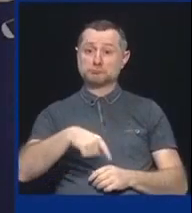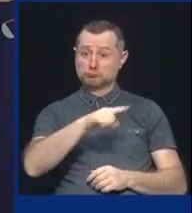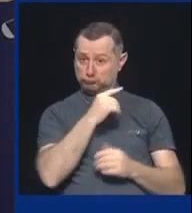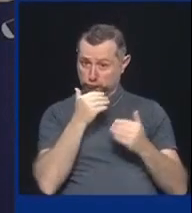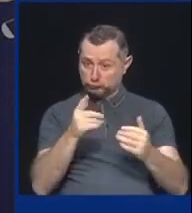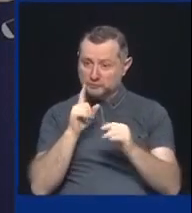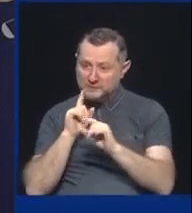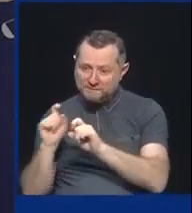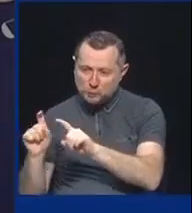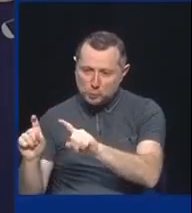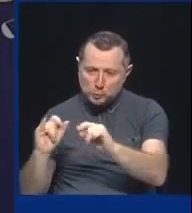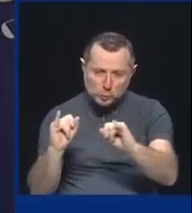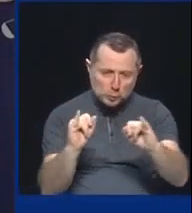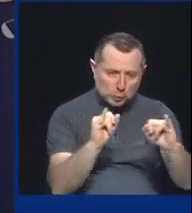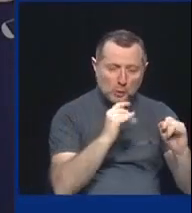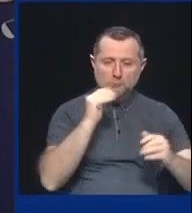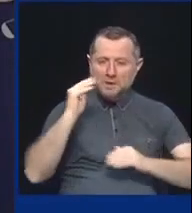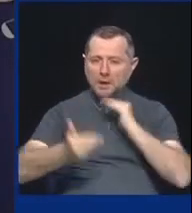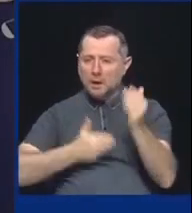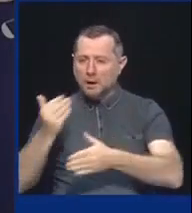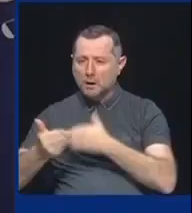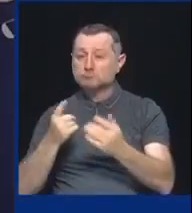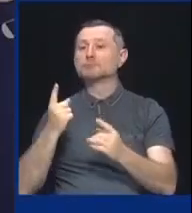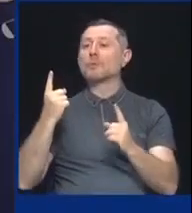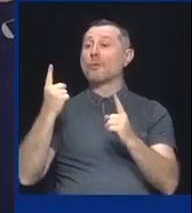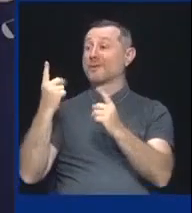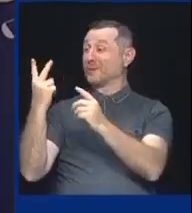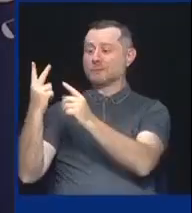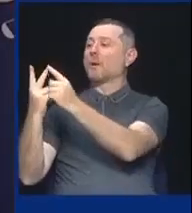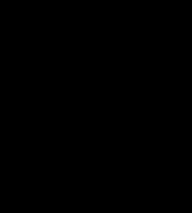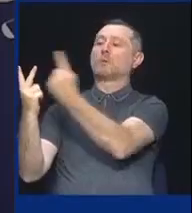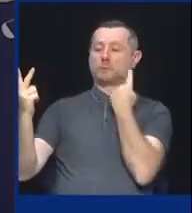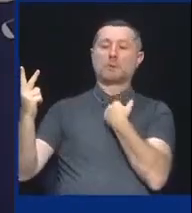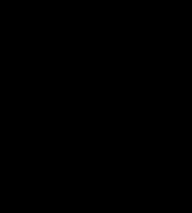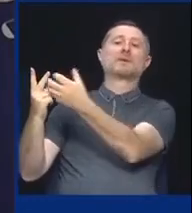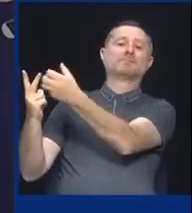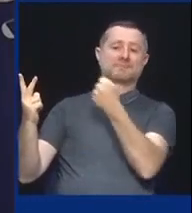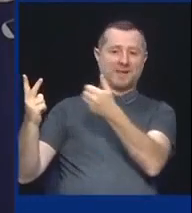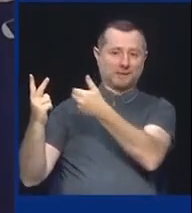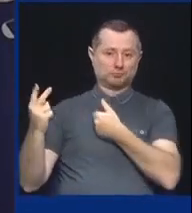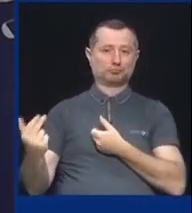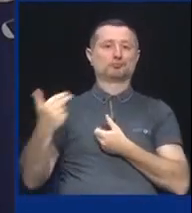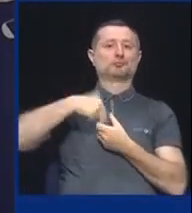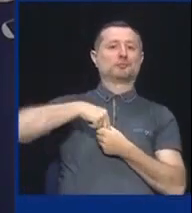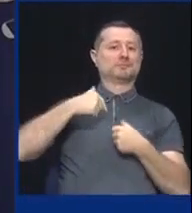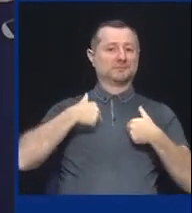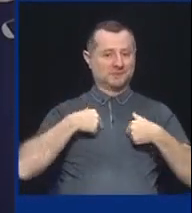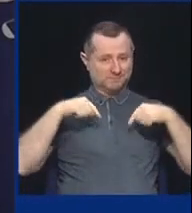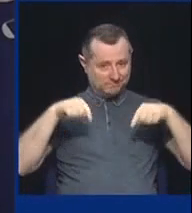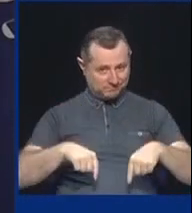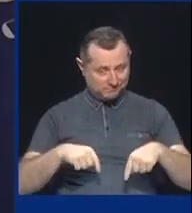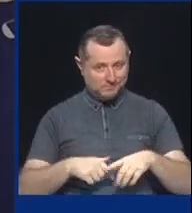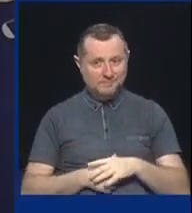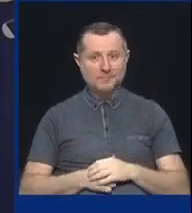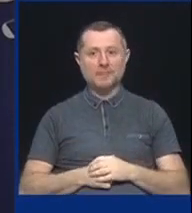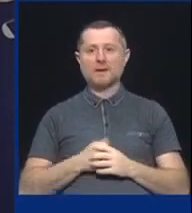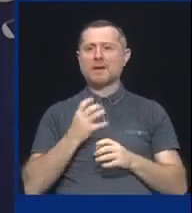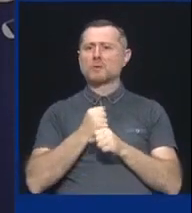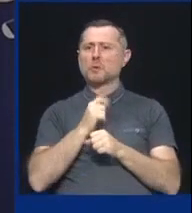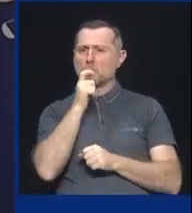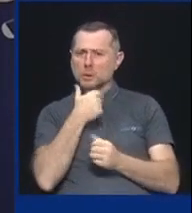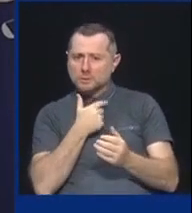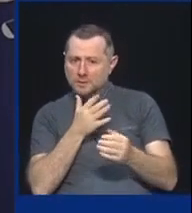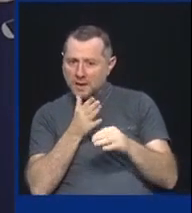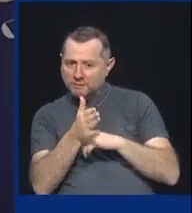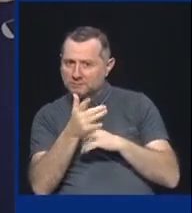and one of the 2 troopers eventually joined the detail. I got to know her over time, and she's a great